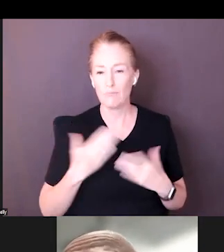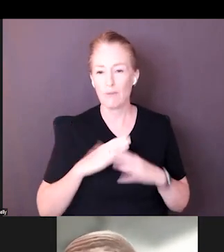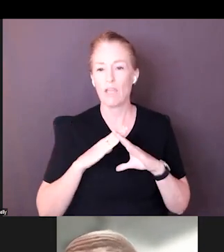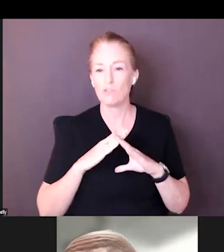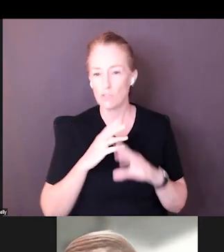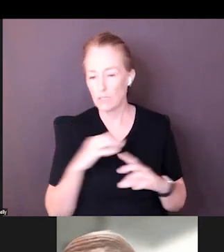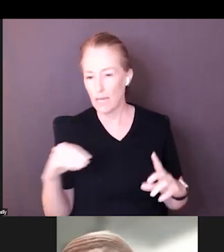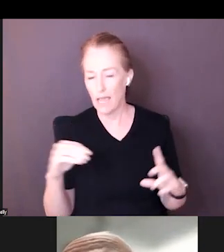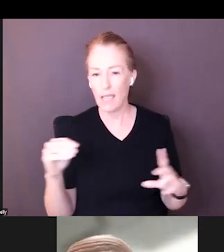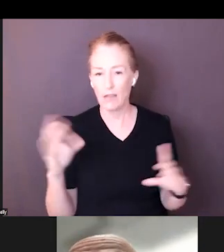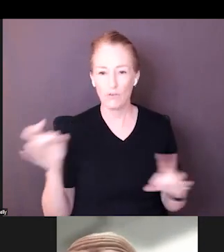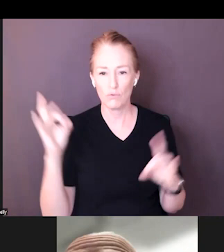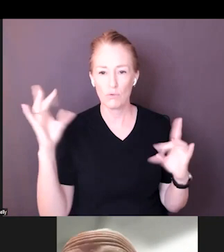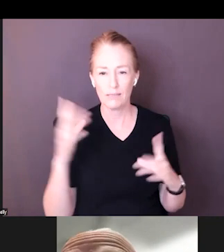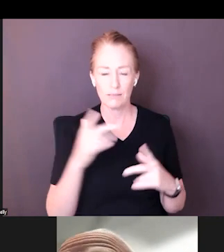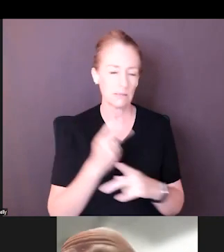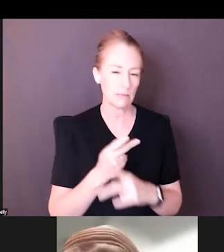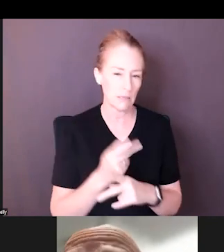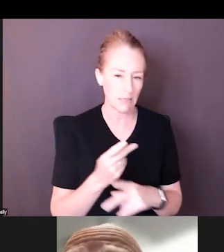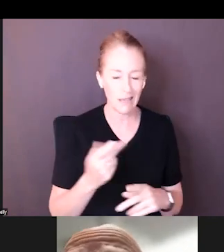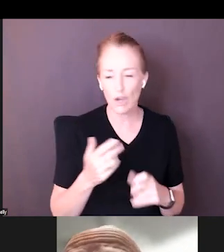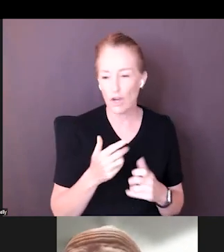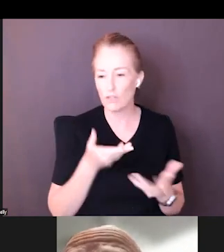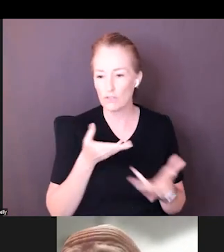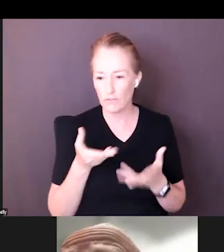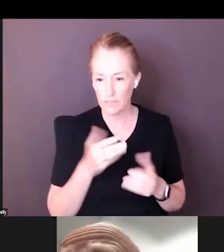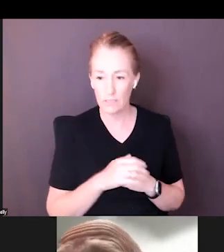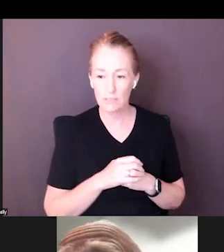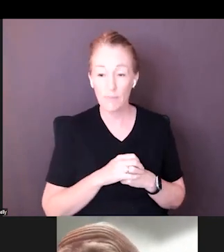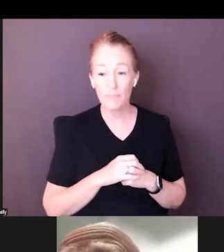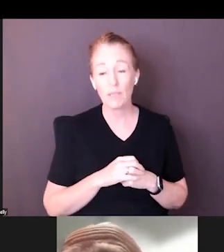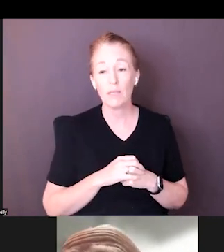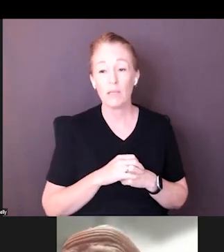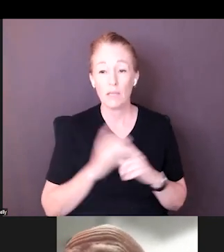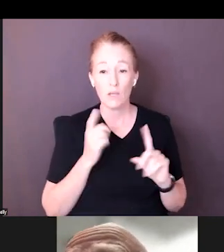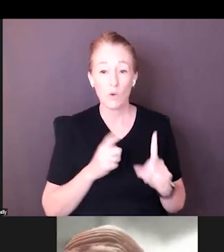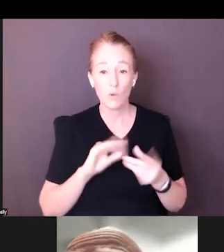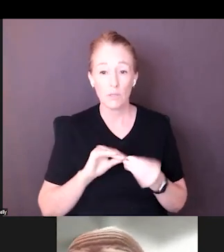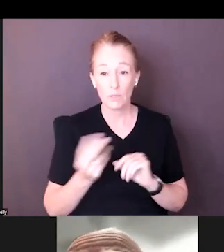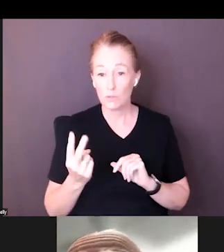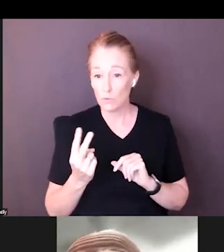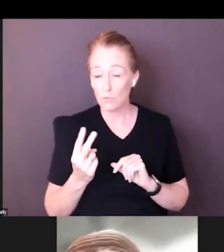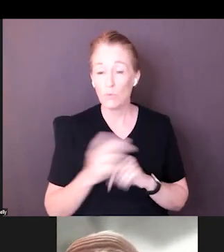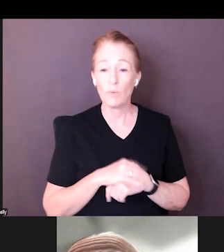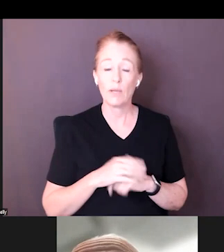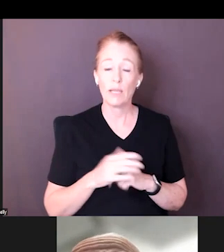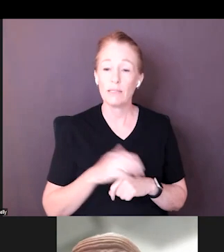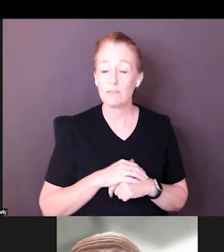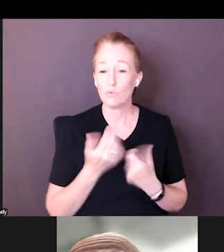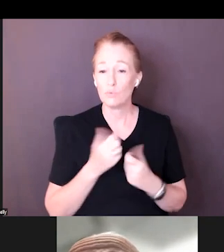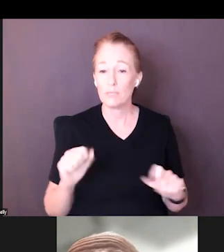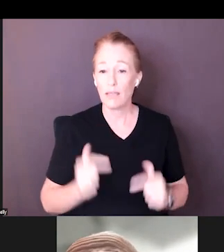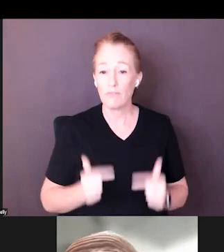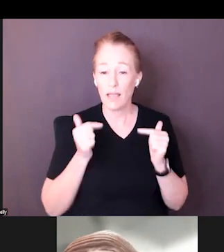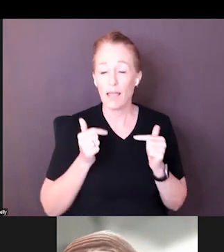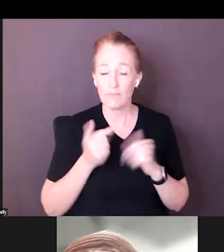care services. Goal number 2 in this strategic plan is to save lives and improve well-being. SAMHSA